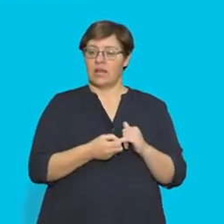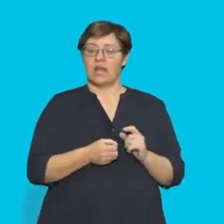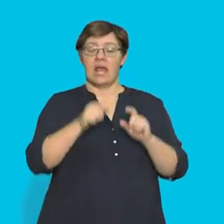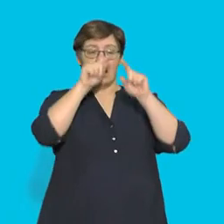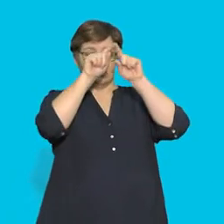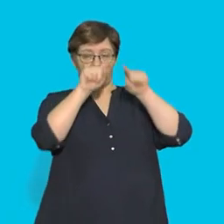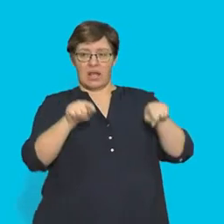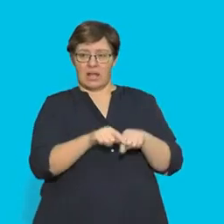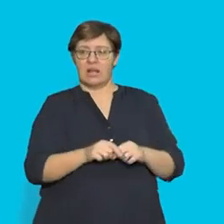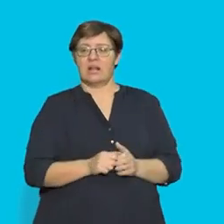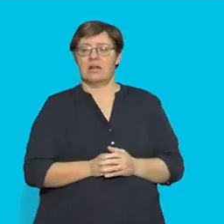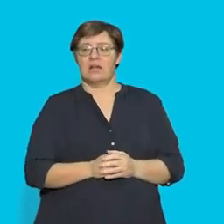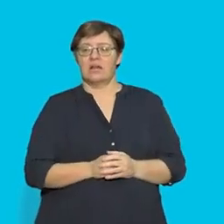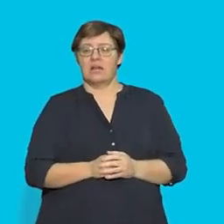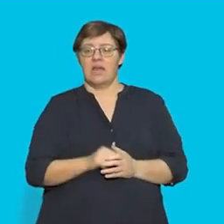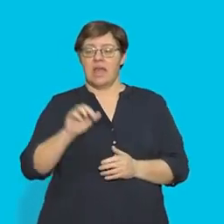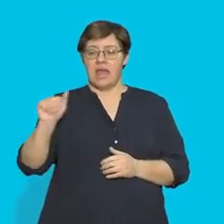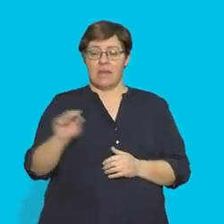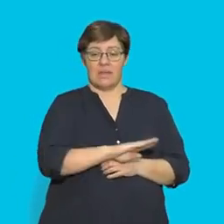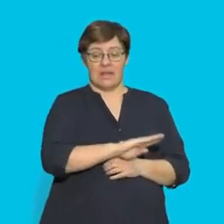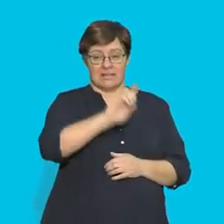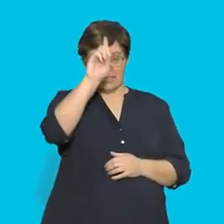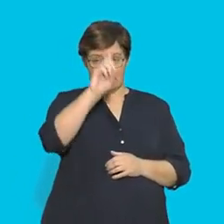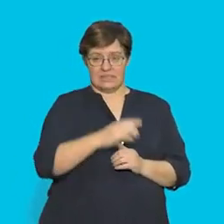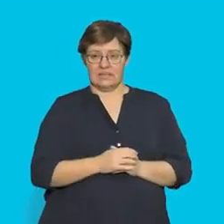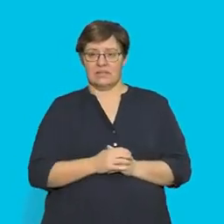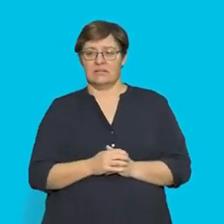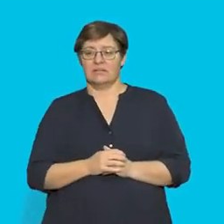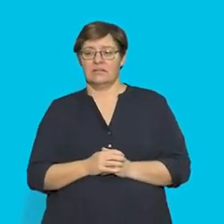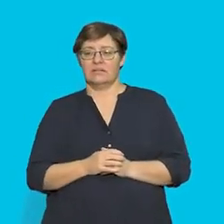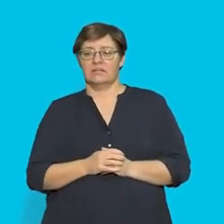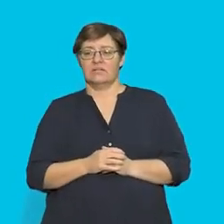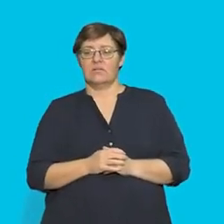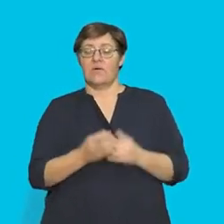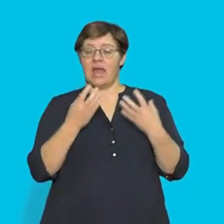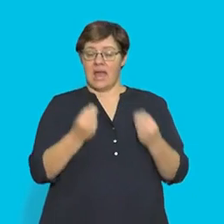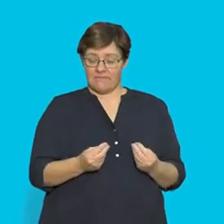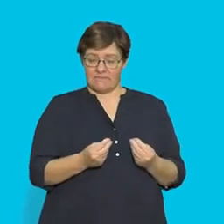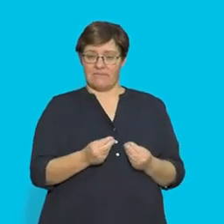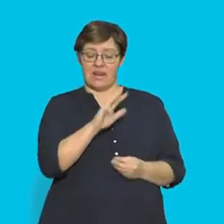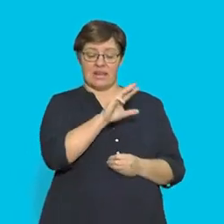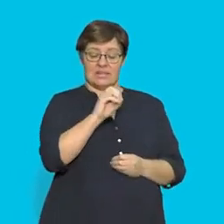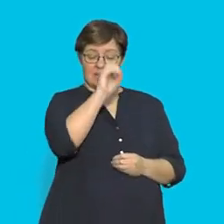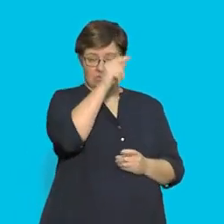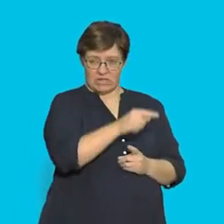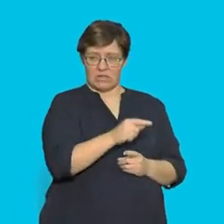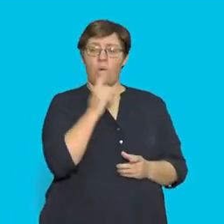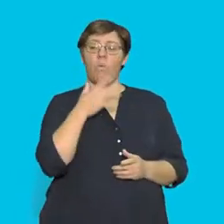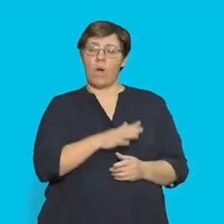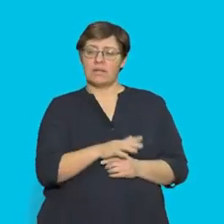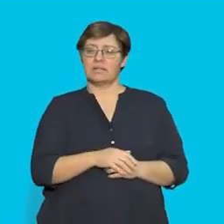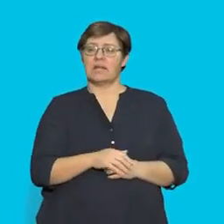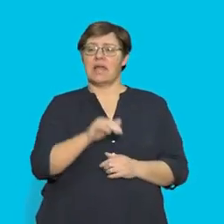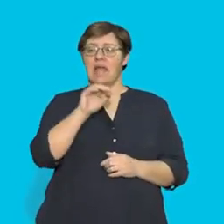Okay, so in triangle ABD, we're going to start off with here. So in this triangle, that's right angled here, we've got theta and we